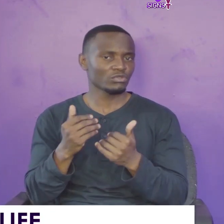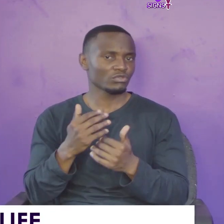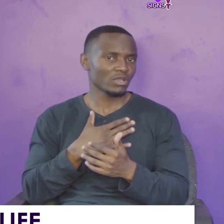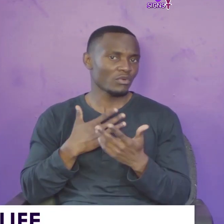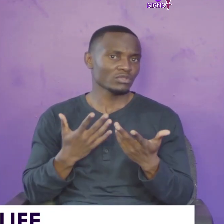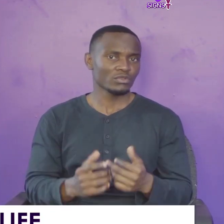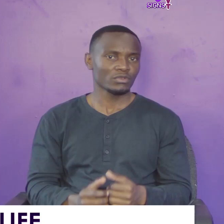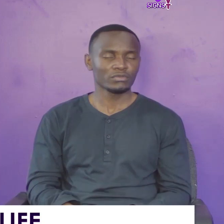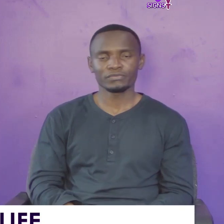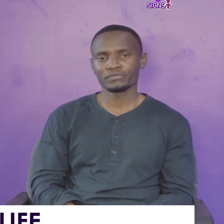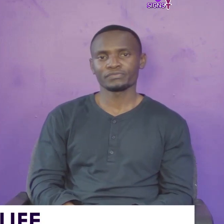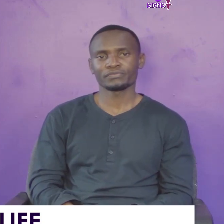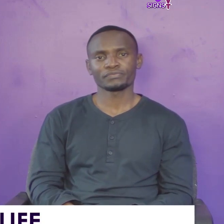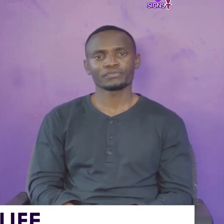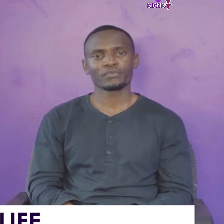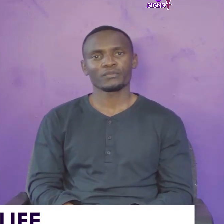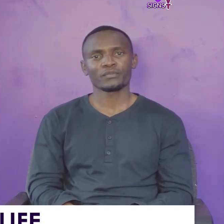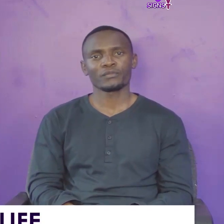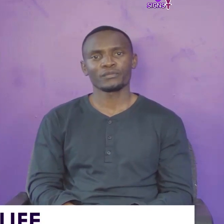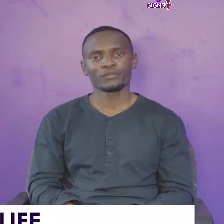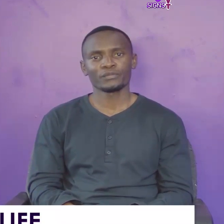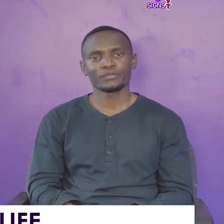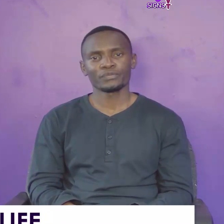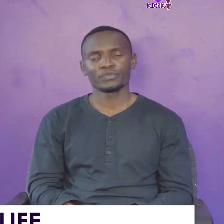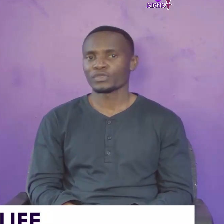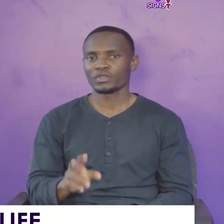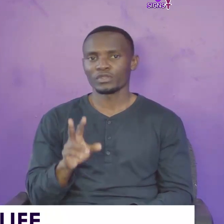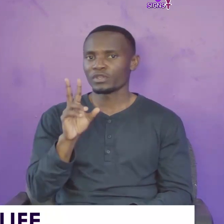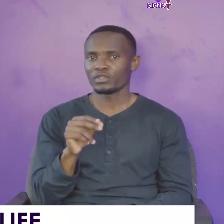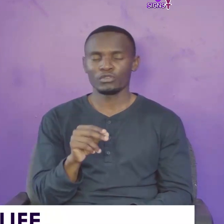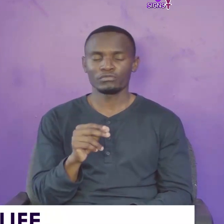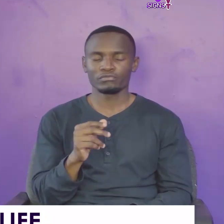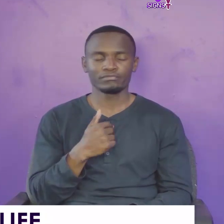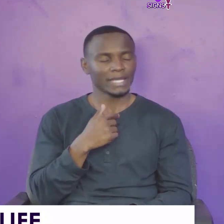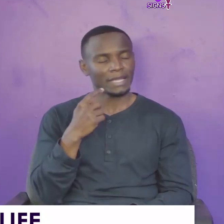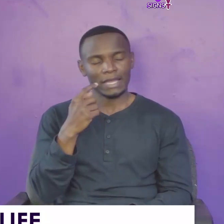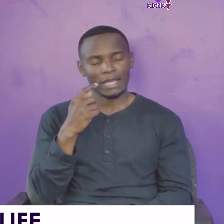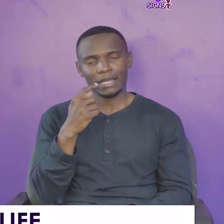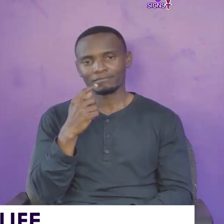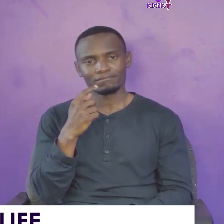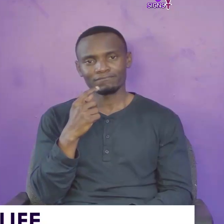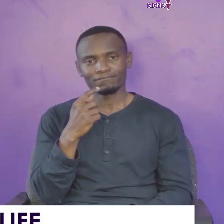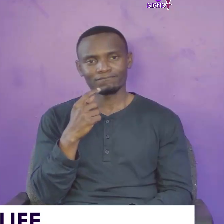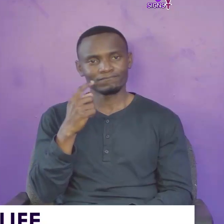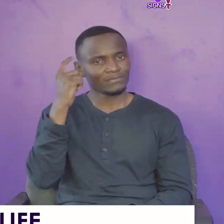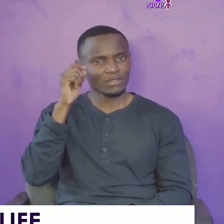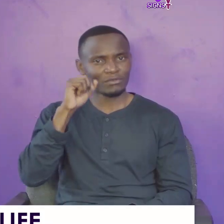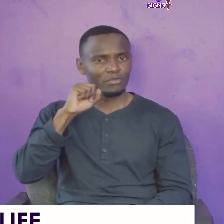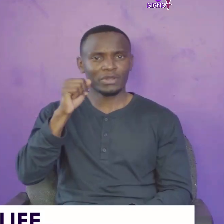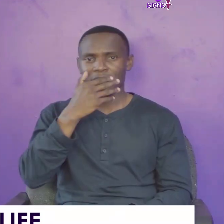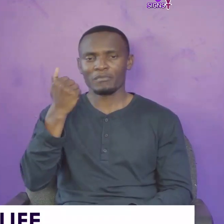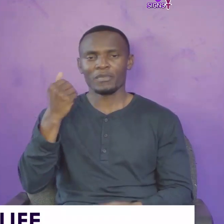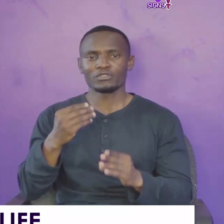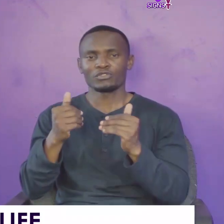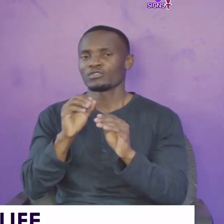stage? No, I also wouldn't think politics is the best solution, but rather empowerment,